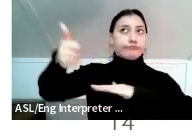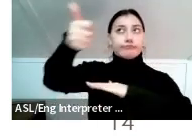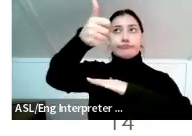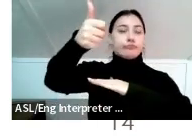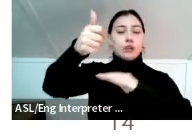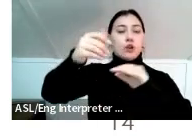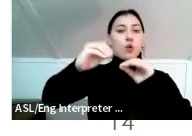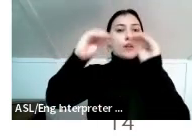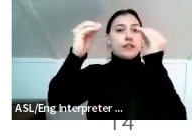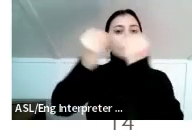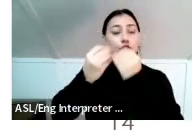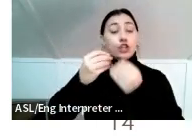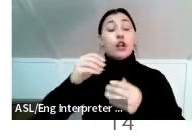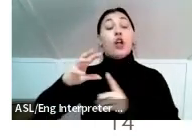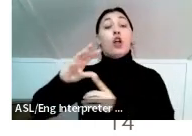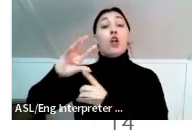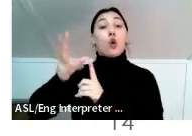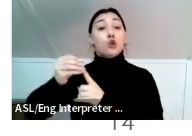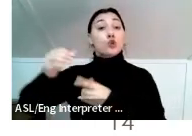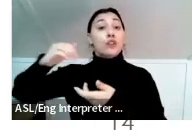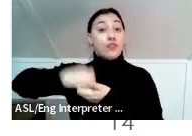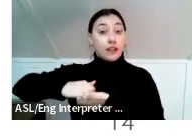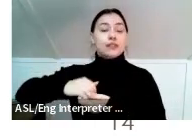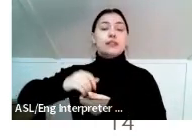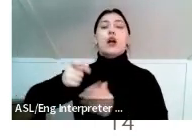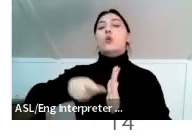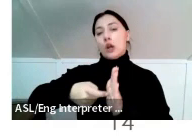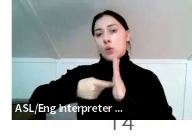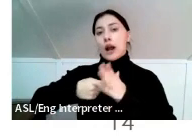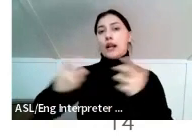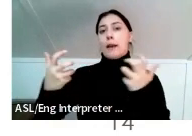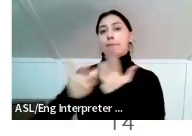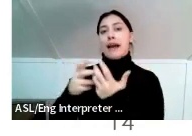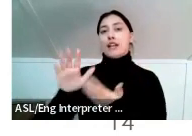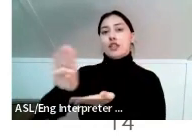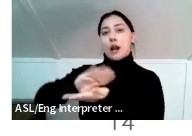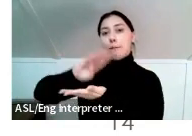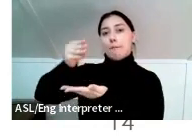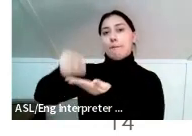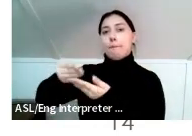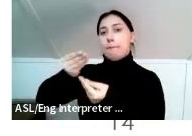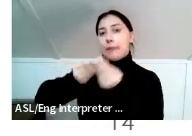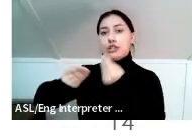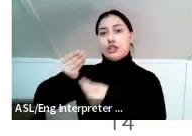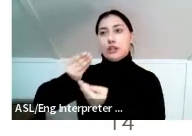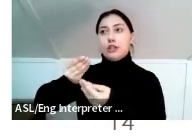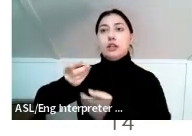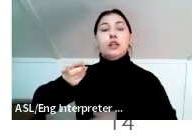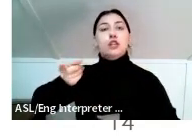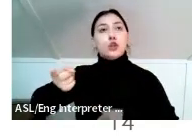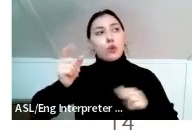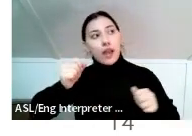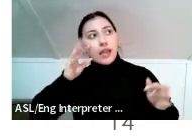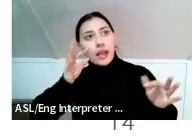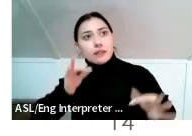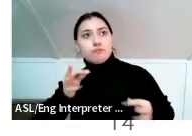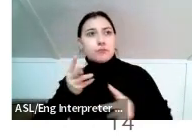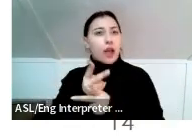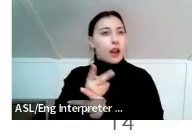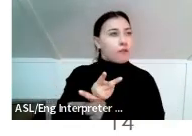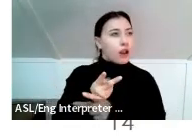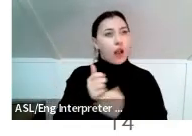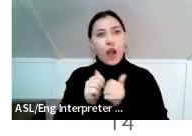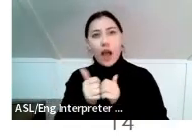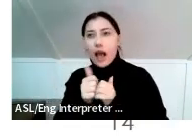must also manage their own budget. So they have the ability to determine how to allocate their own